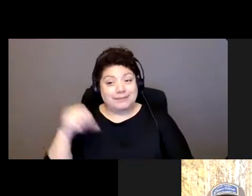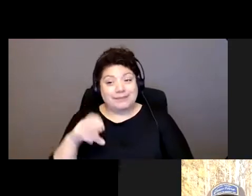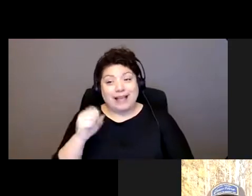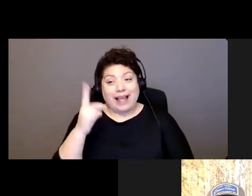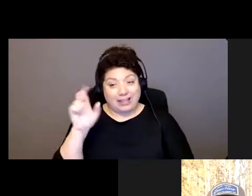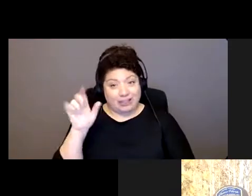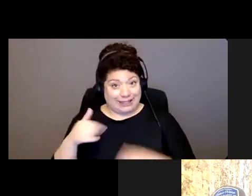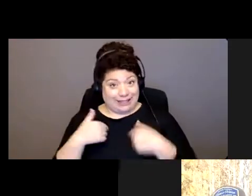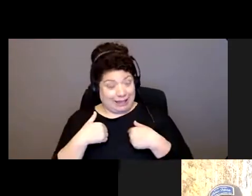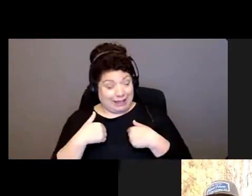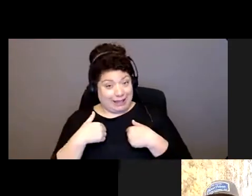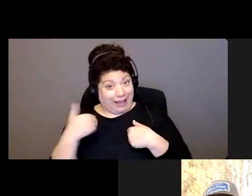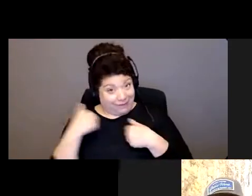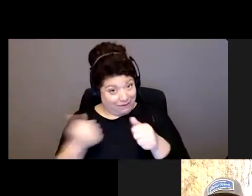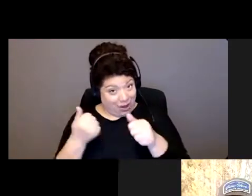know.